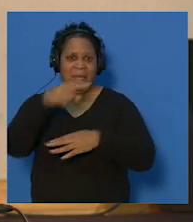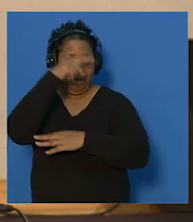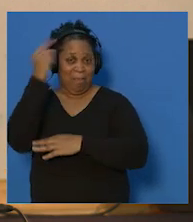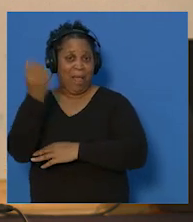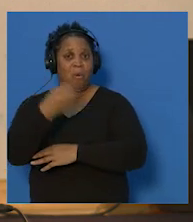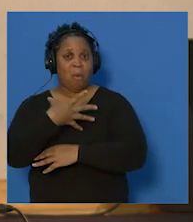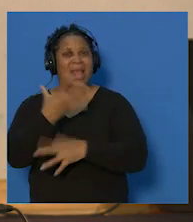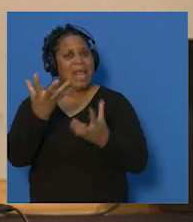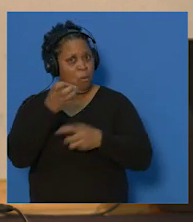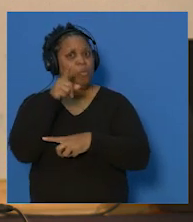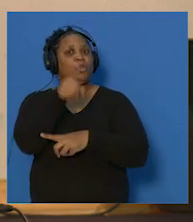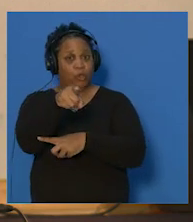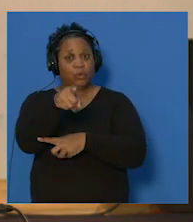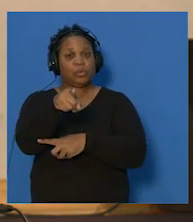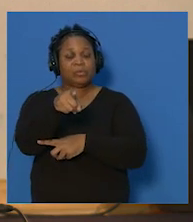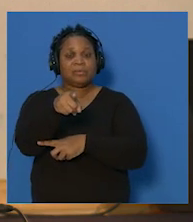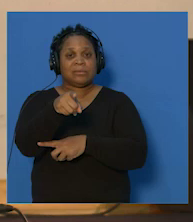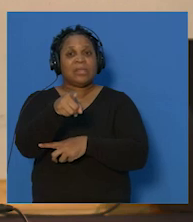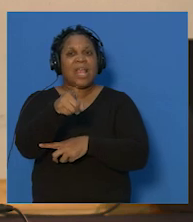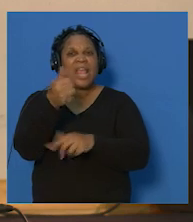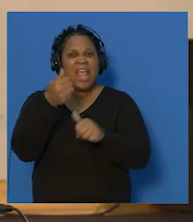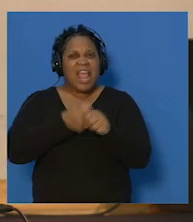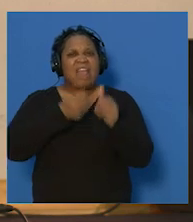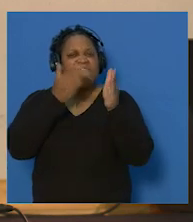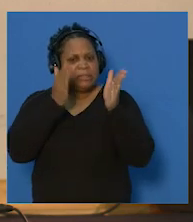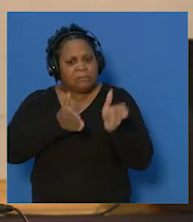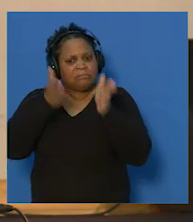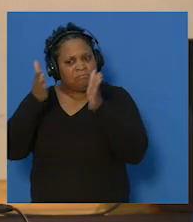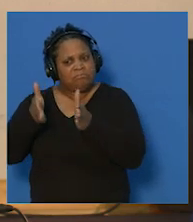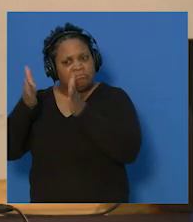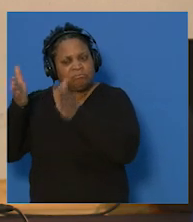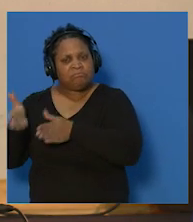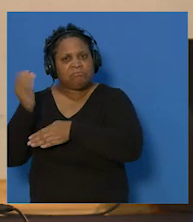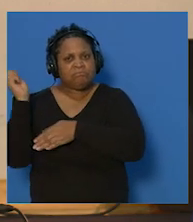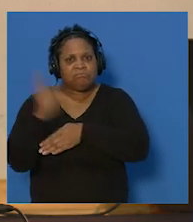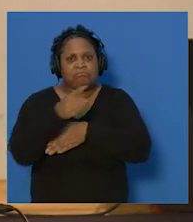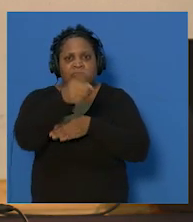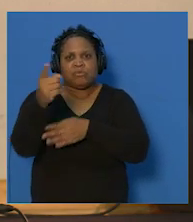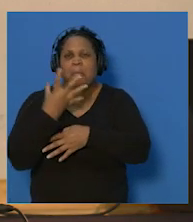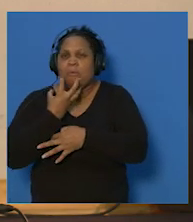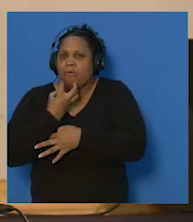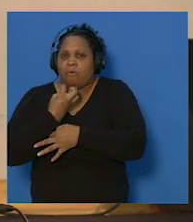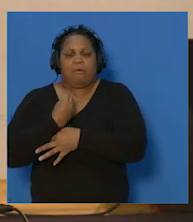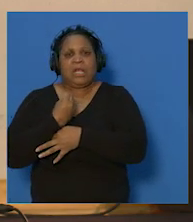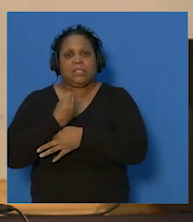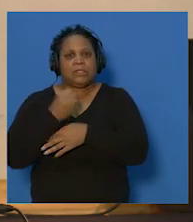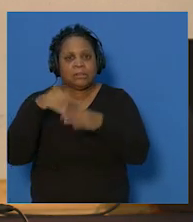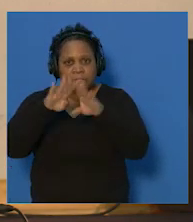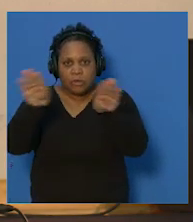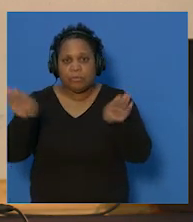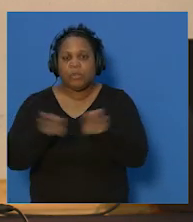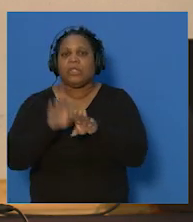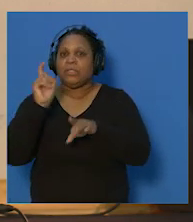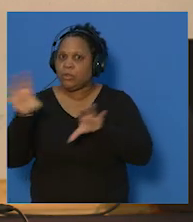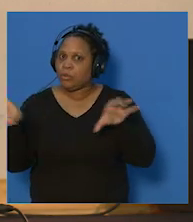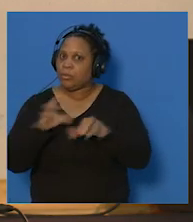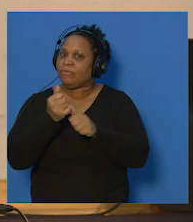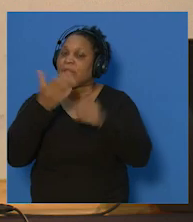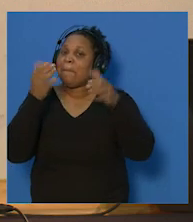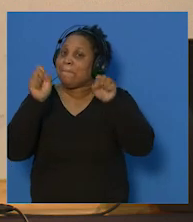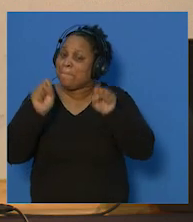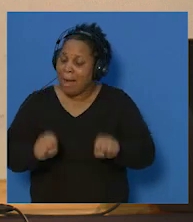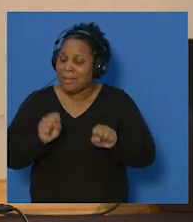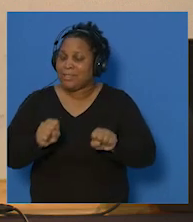It wants you. And every single person in this island is precious. And we need to do everything possible